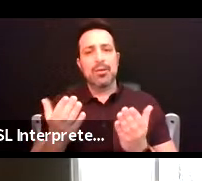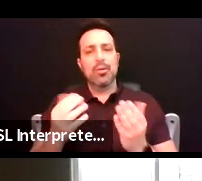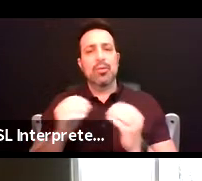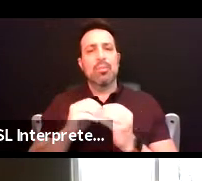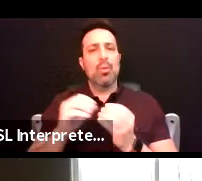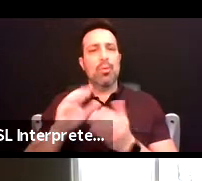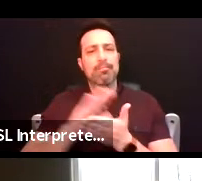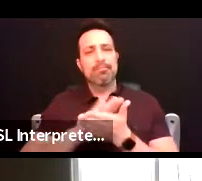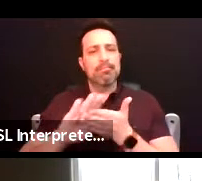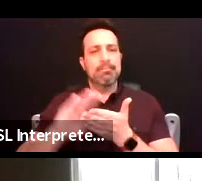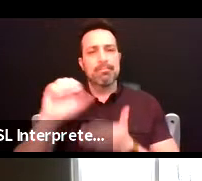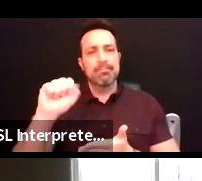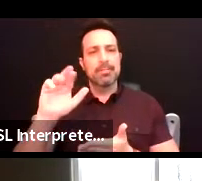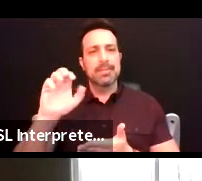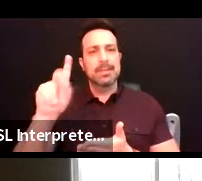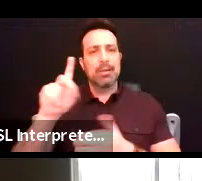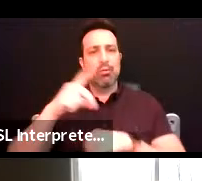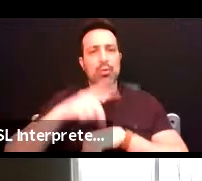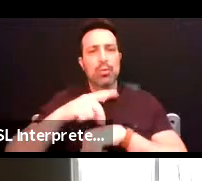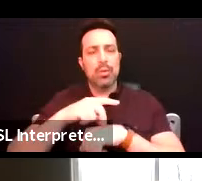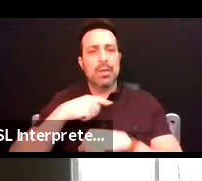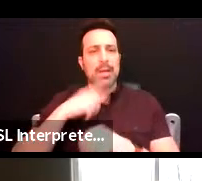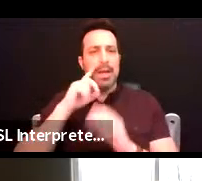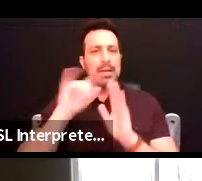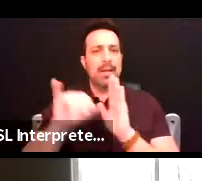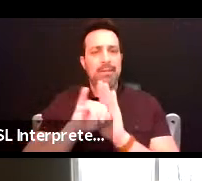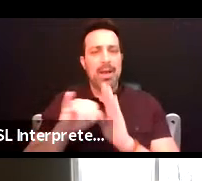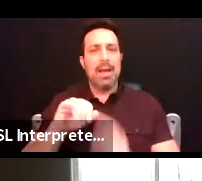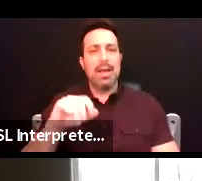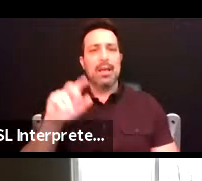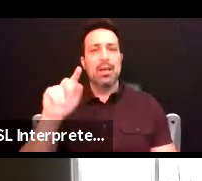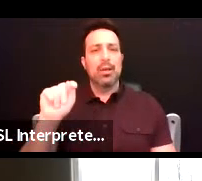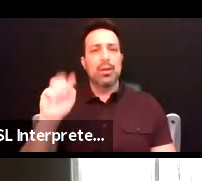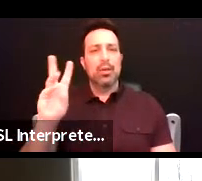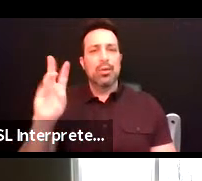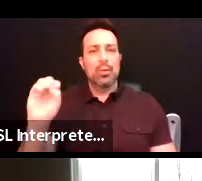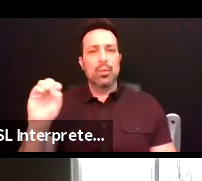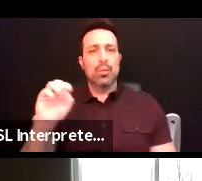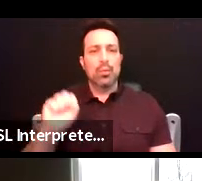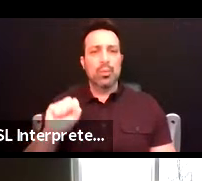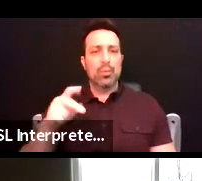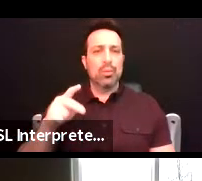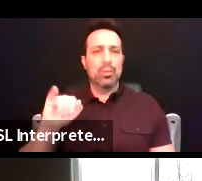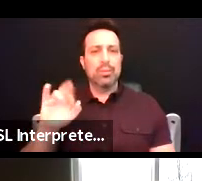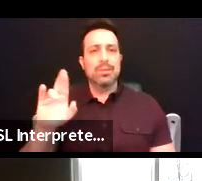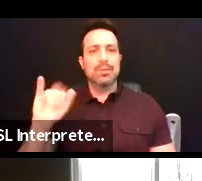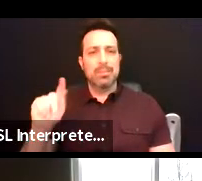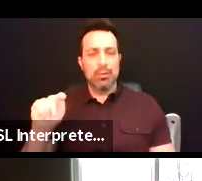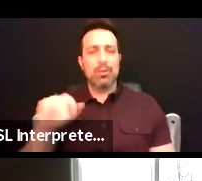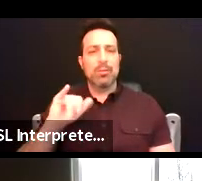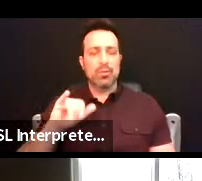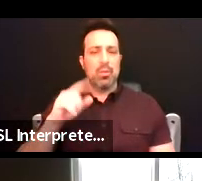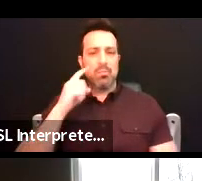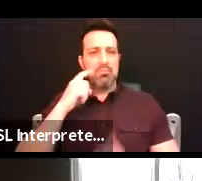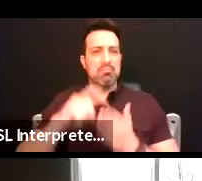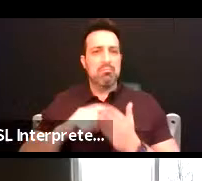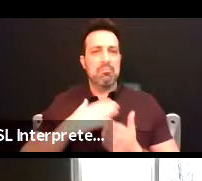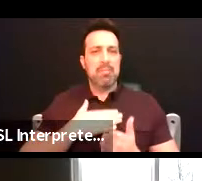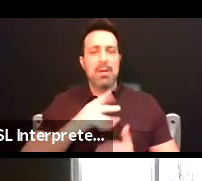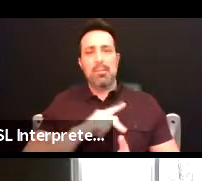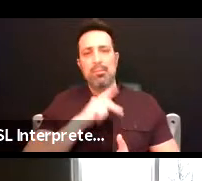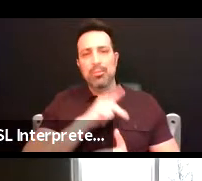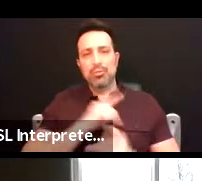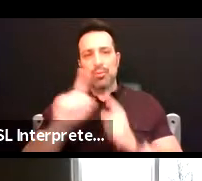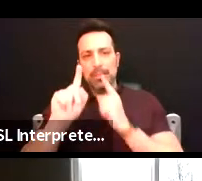sacred duty. I also identify as Two-Spirit. So I find it like part of my personal